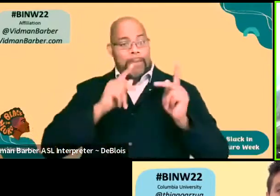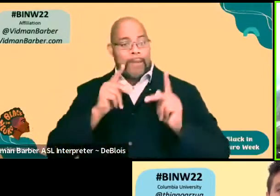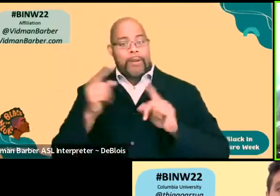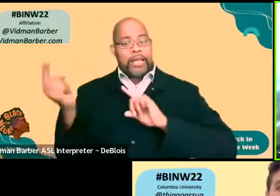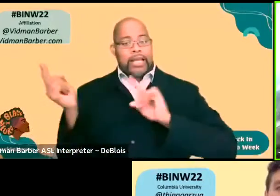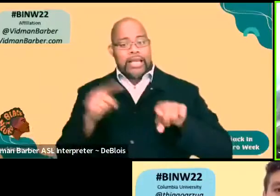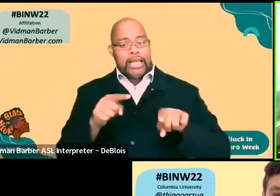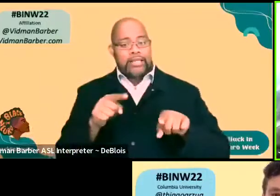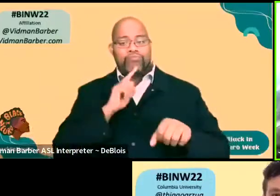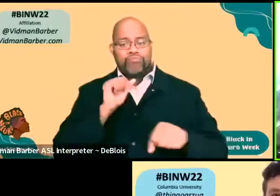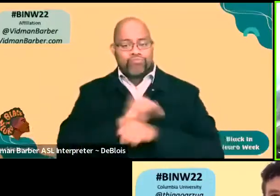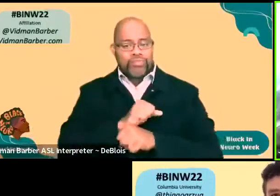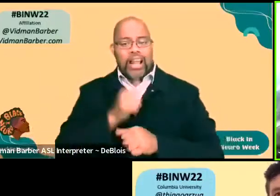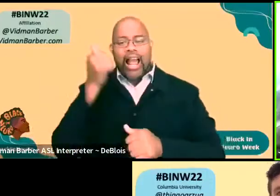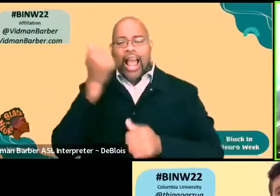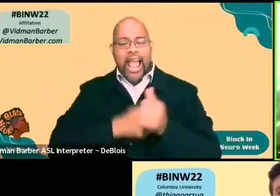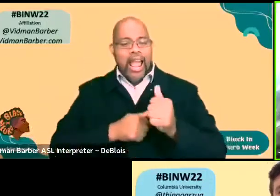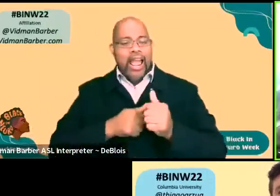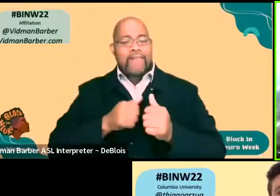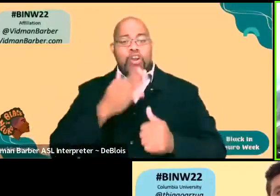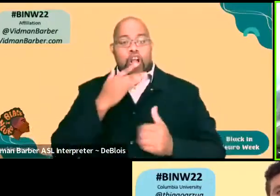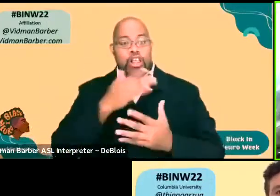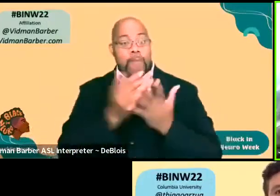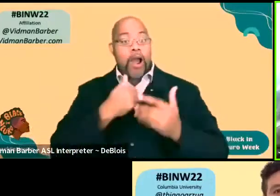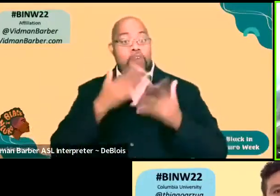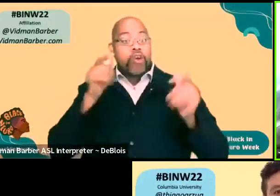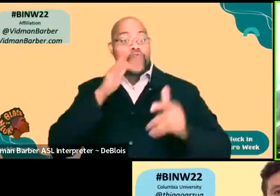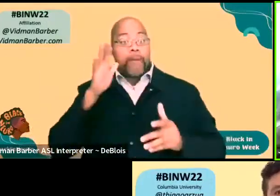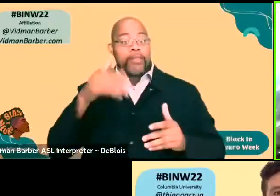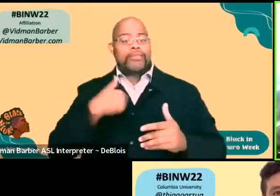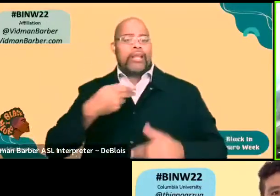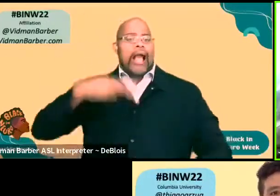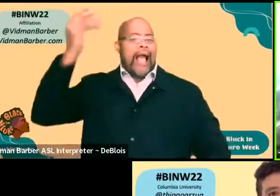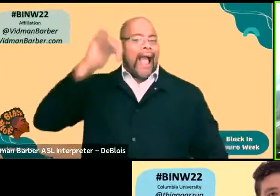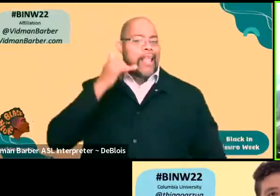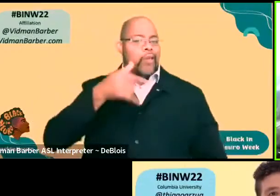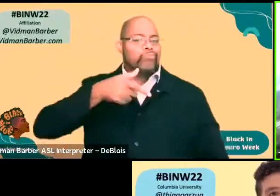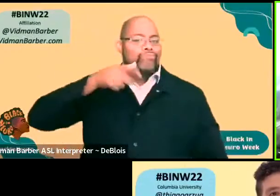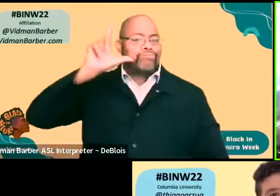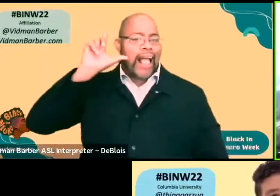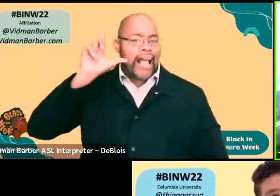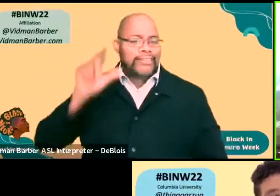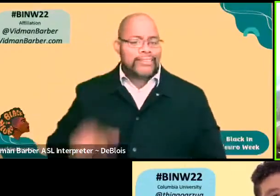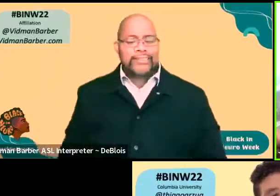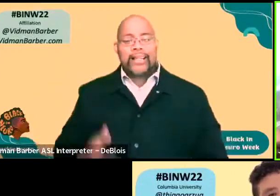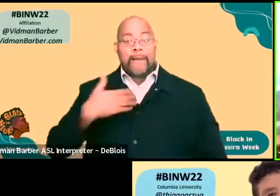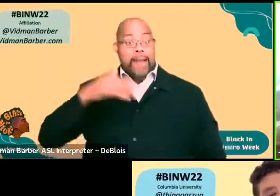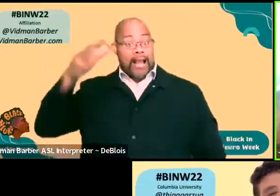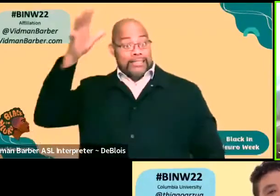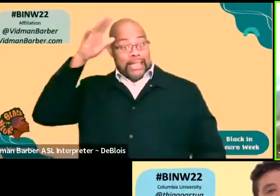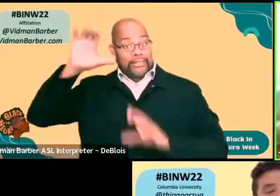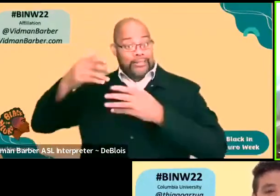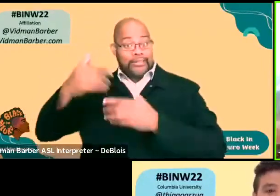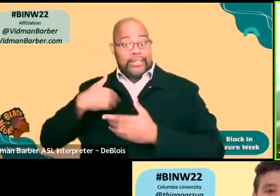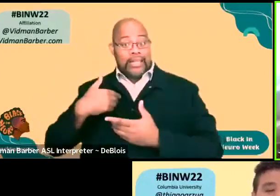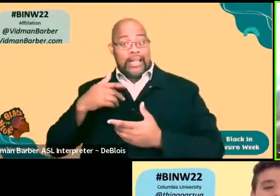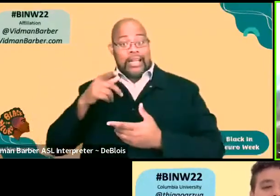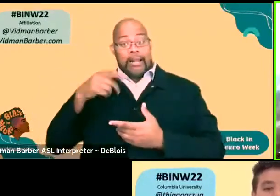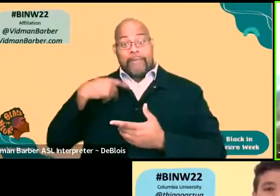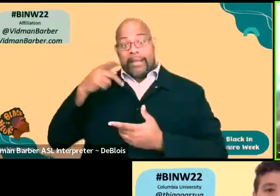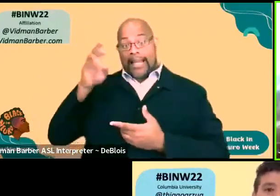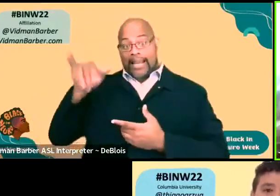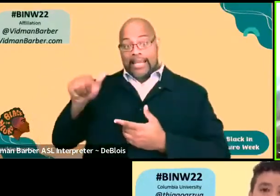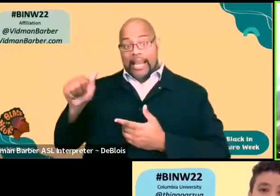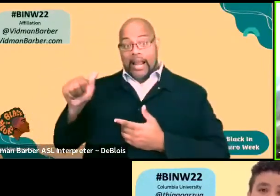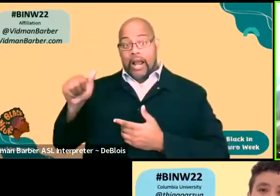in literally every shade. My great grandmother was what they called high yellow. Whereas like on my dad's side, I'm Kenyan. On my dad's side, I'm